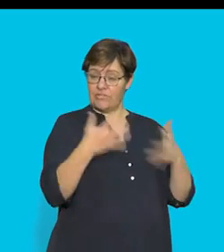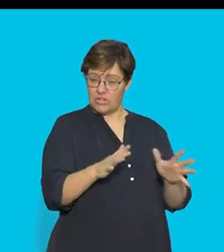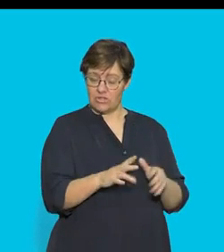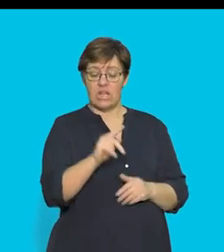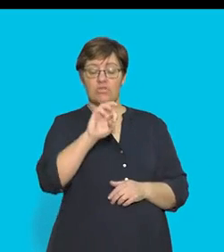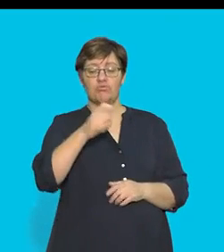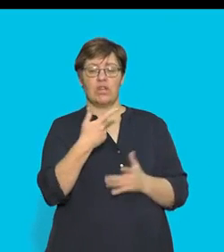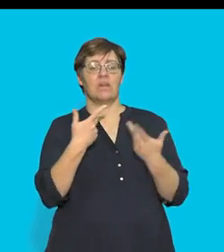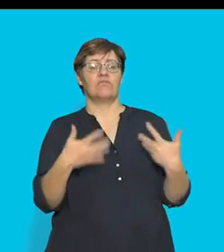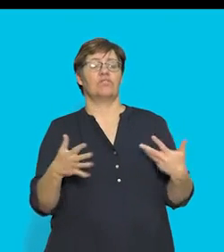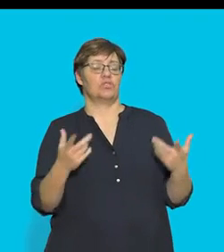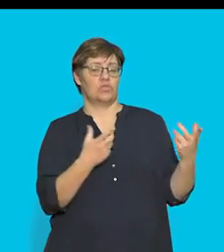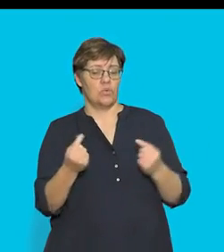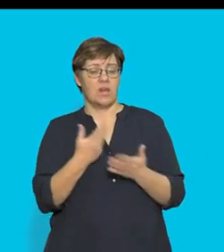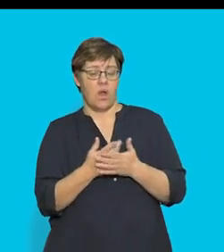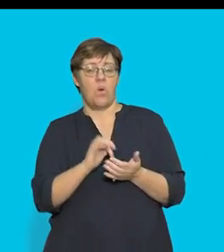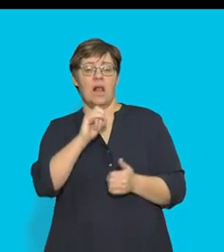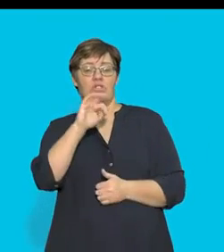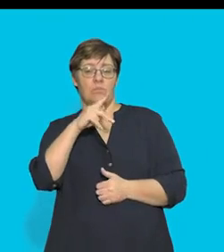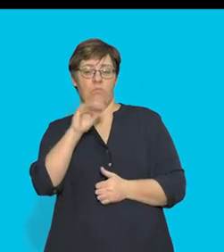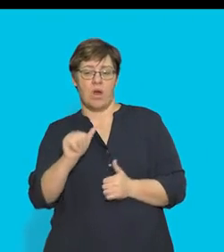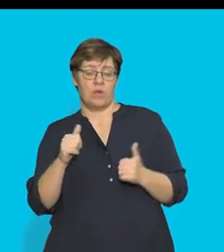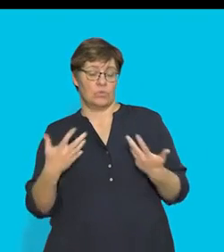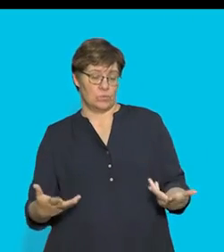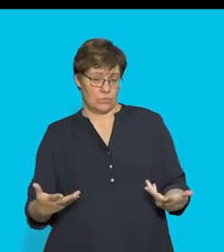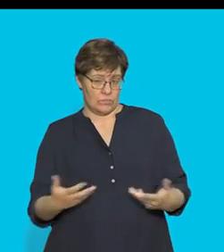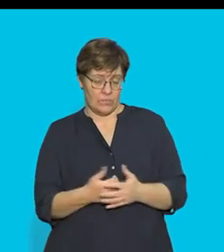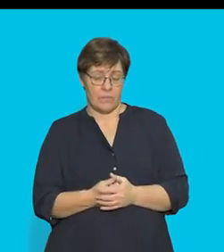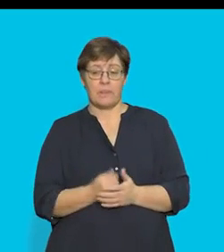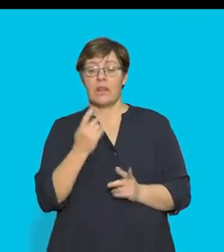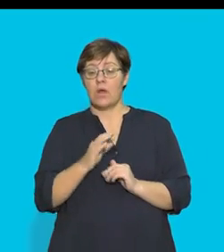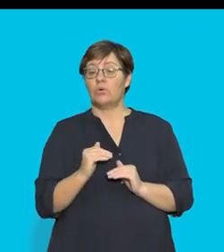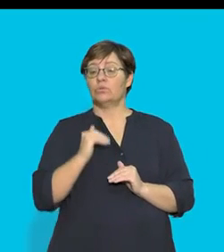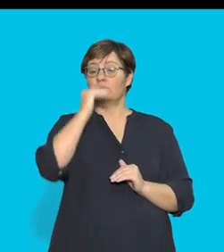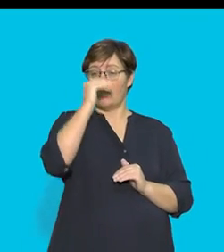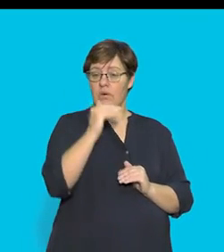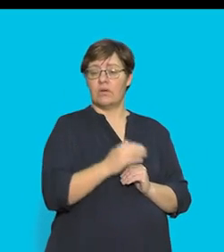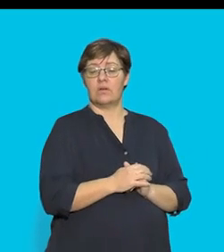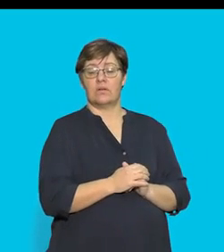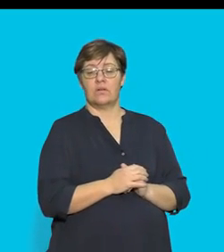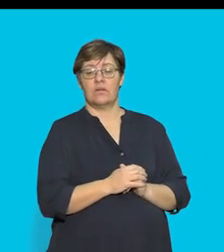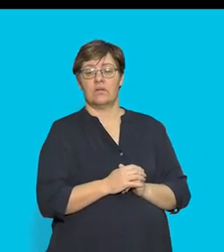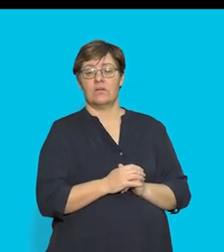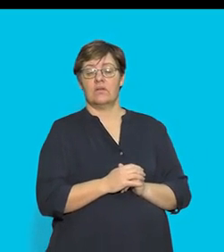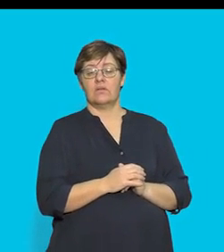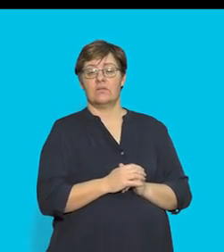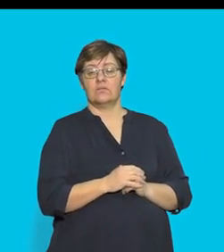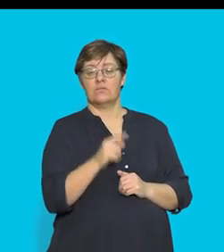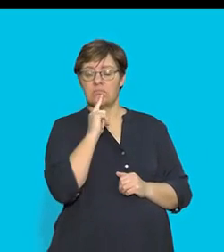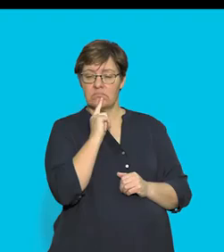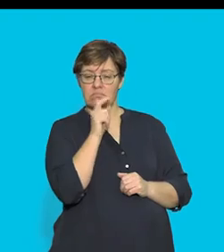just algebra to clean up. Okay, so you can see on top you've got 2 as your common denominator. So you're going to common denominator